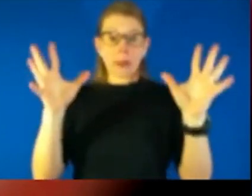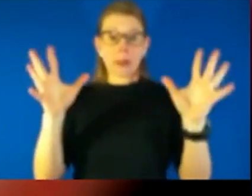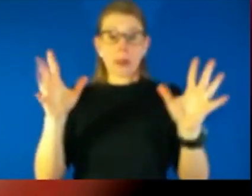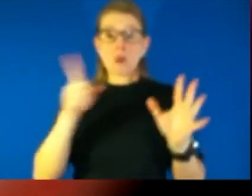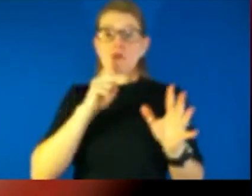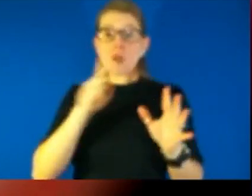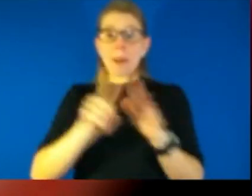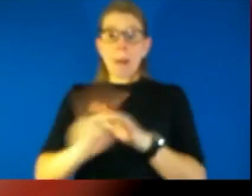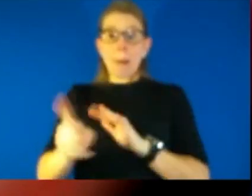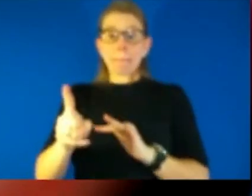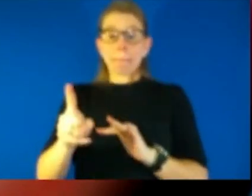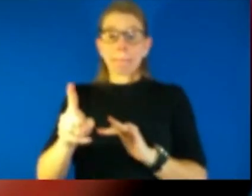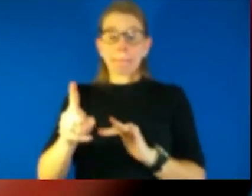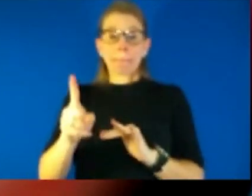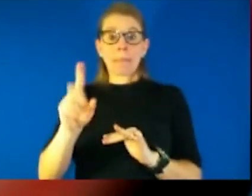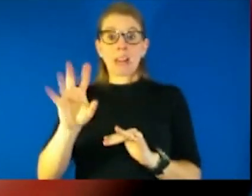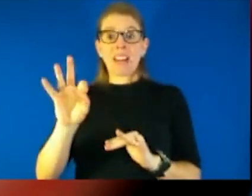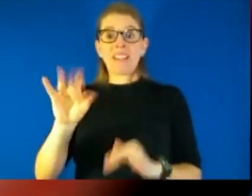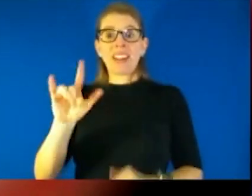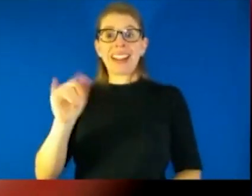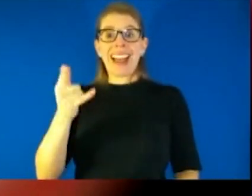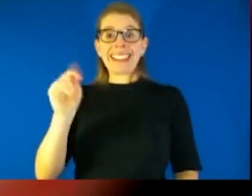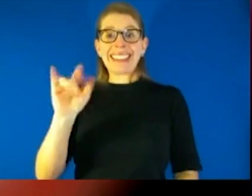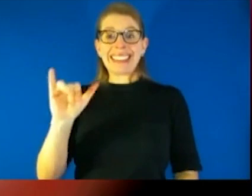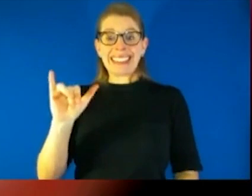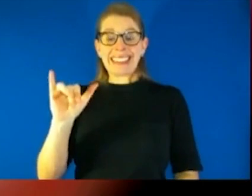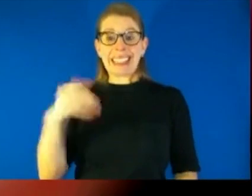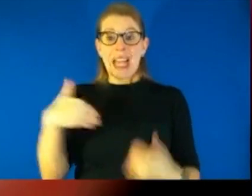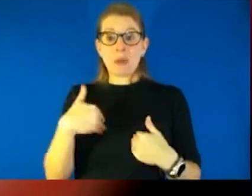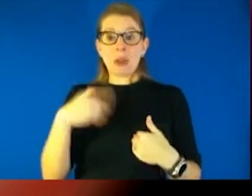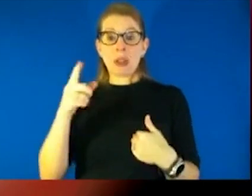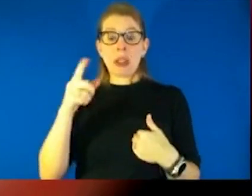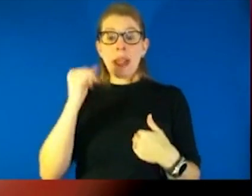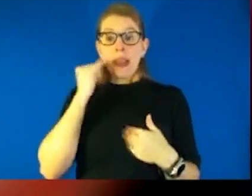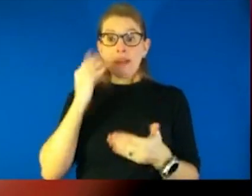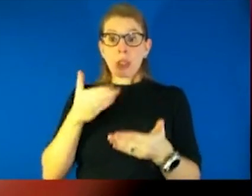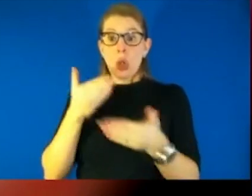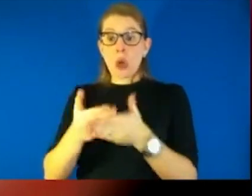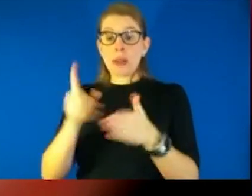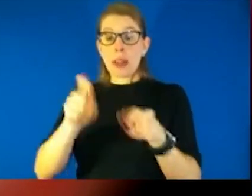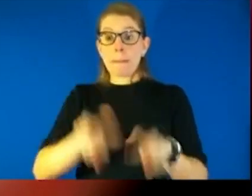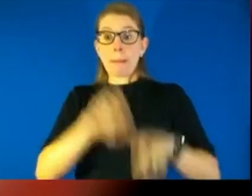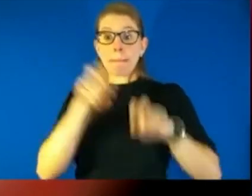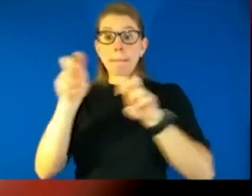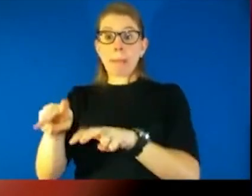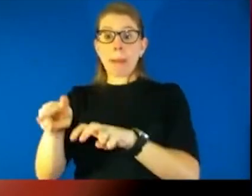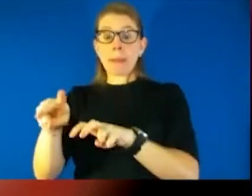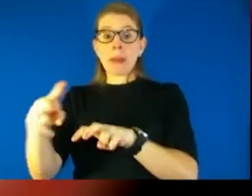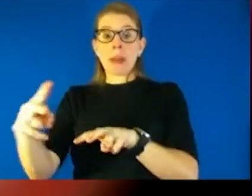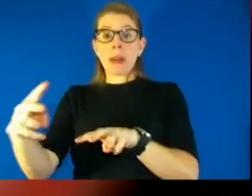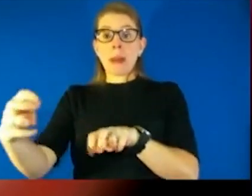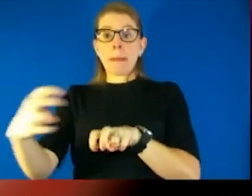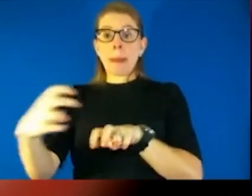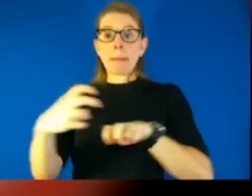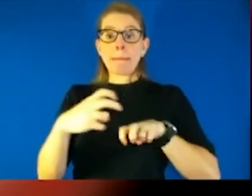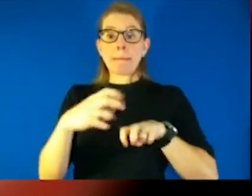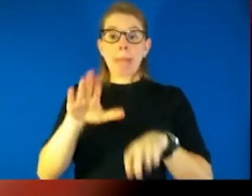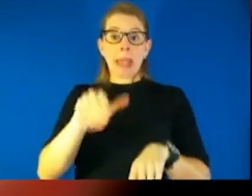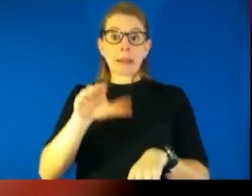animals. And as you know, if you get close to deer, they rather run away than come to you and want to be